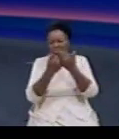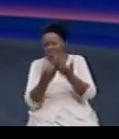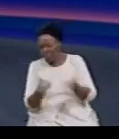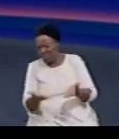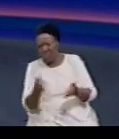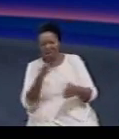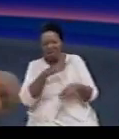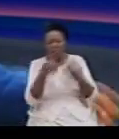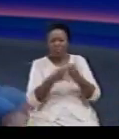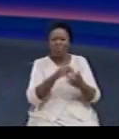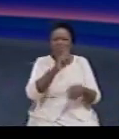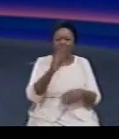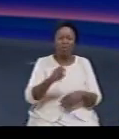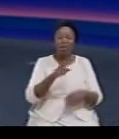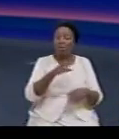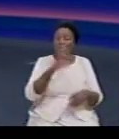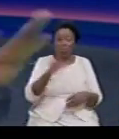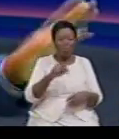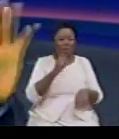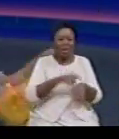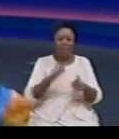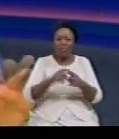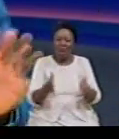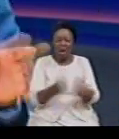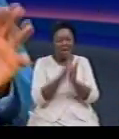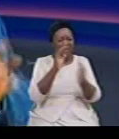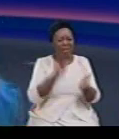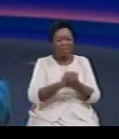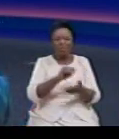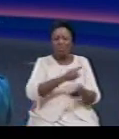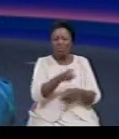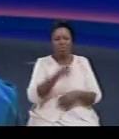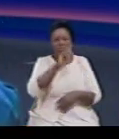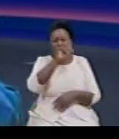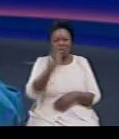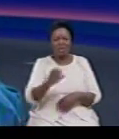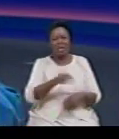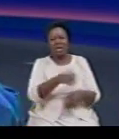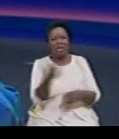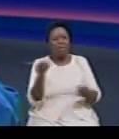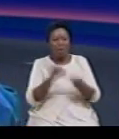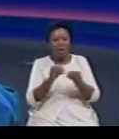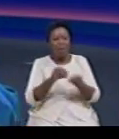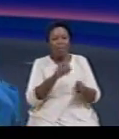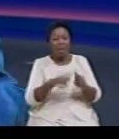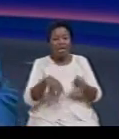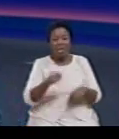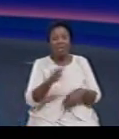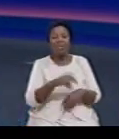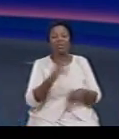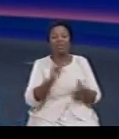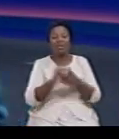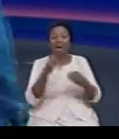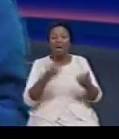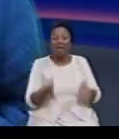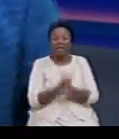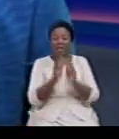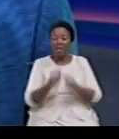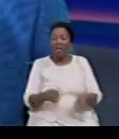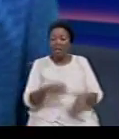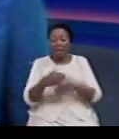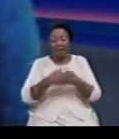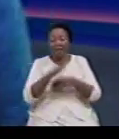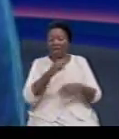that? Why is why? No questions anymore. It says, when he had consulted with the people,